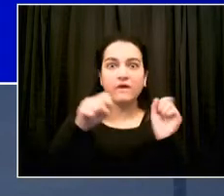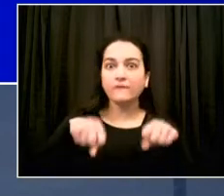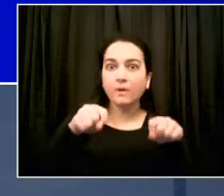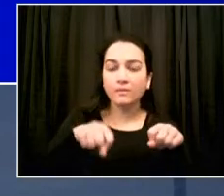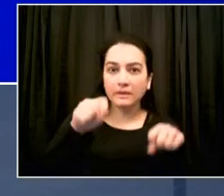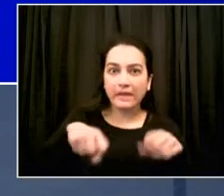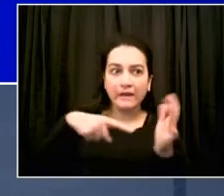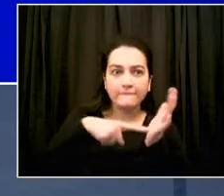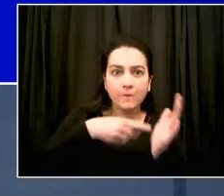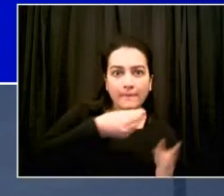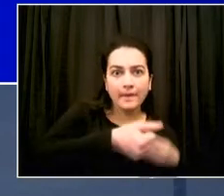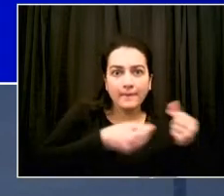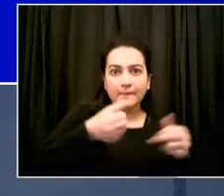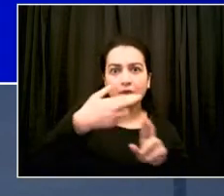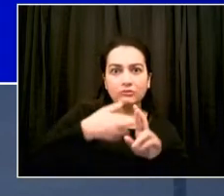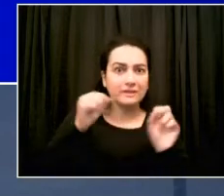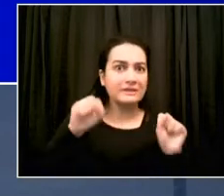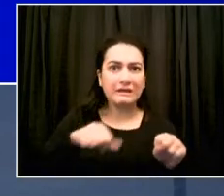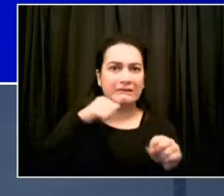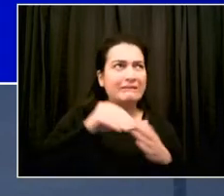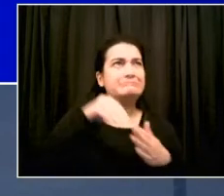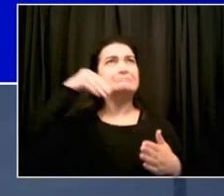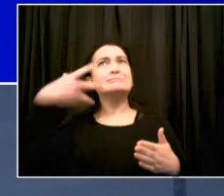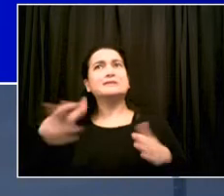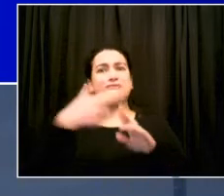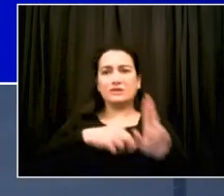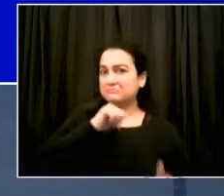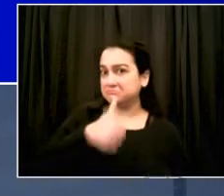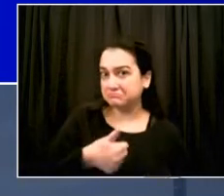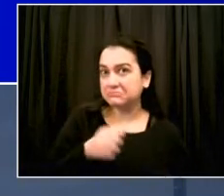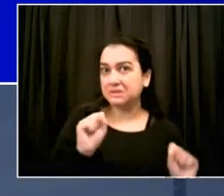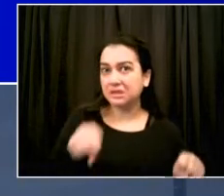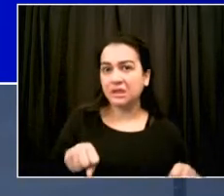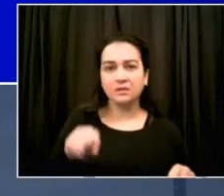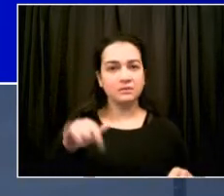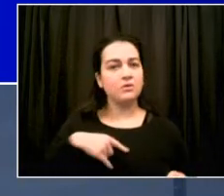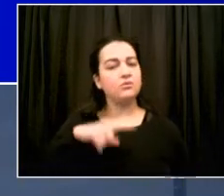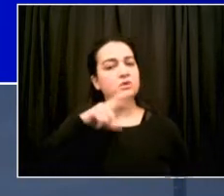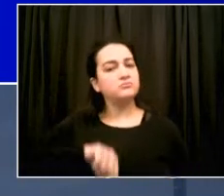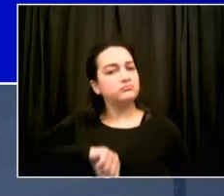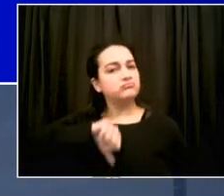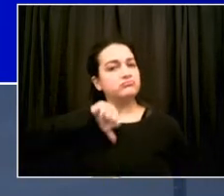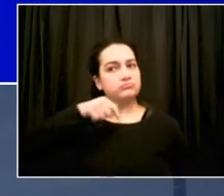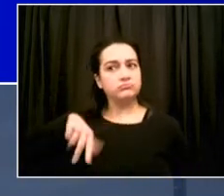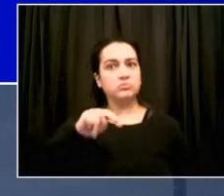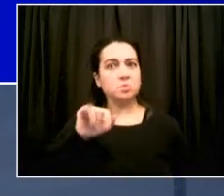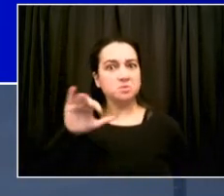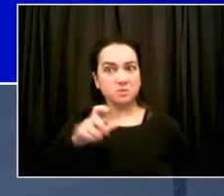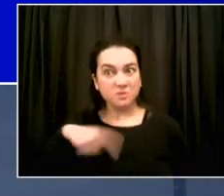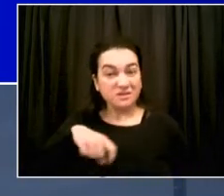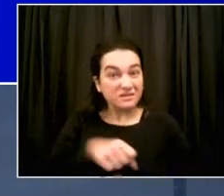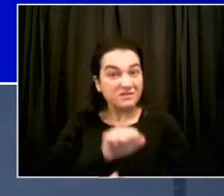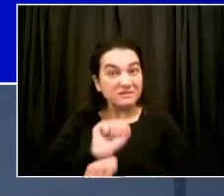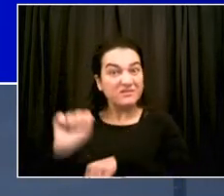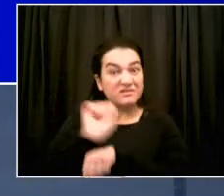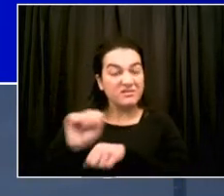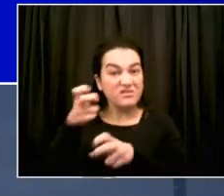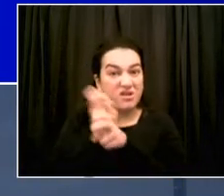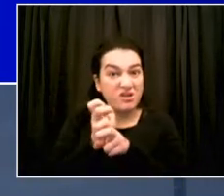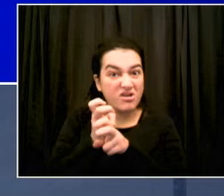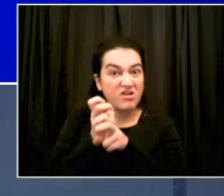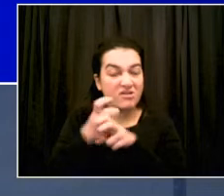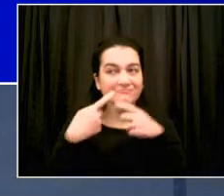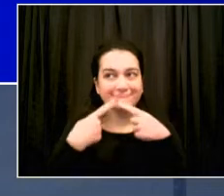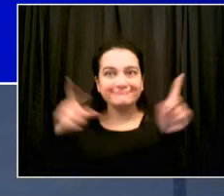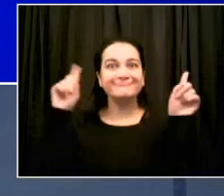added to in 2017, is to create 300,000 affordable homes by the year 2026.